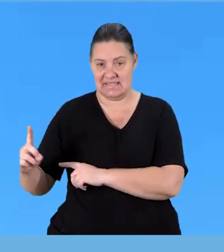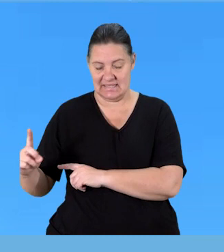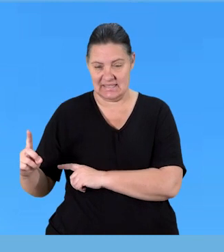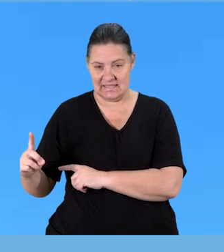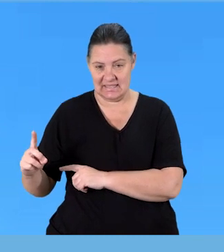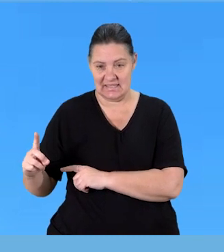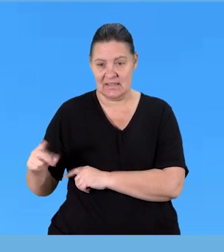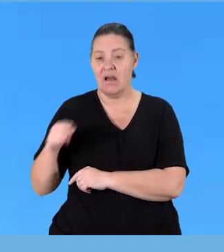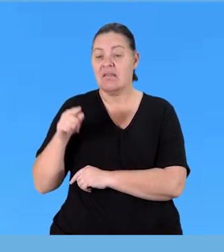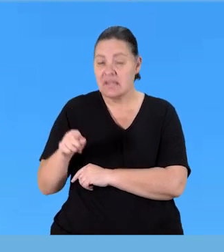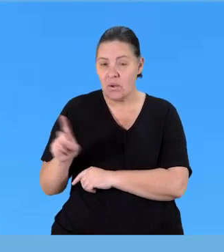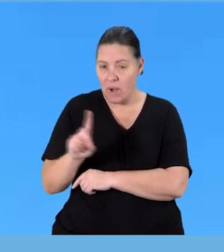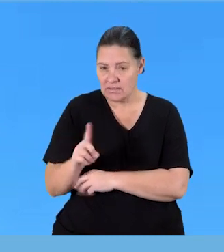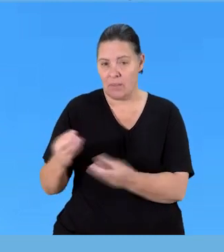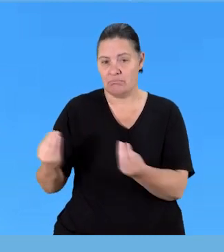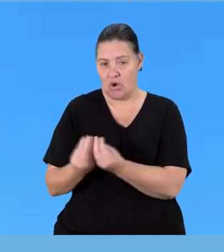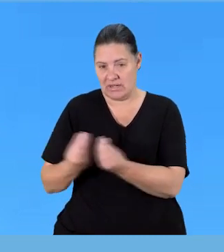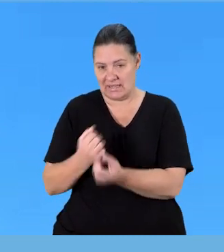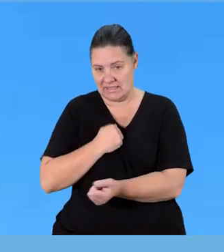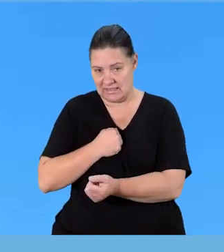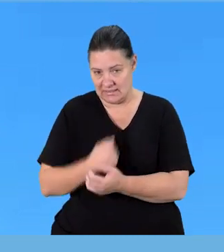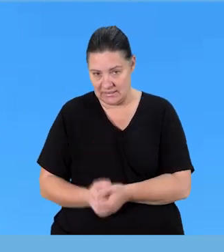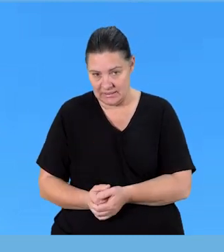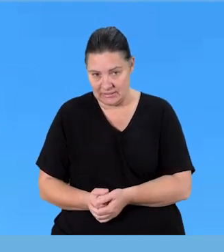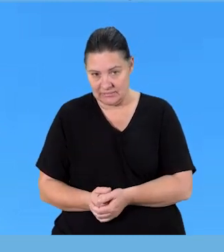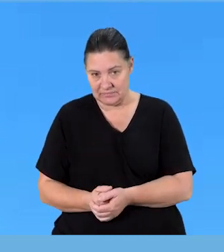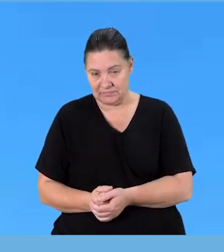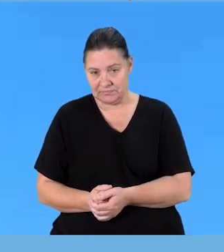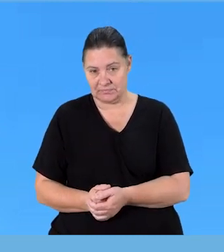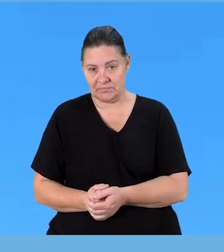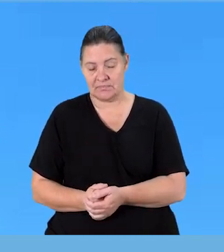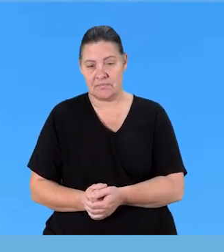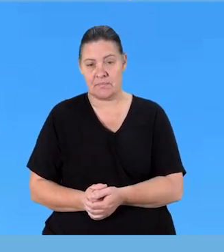And C and D, those are going to be our products.